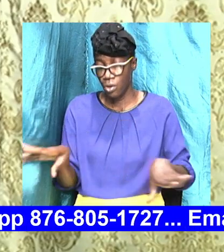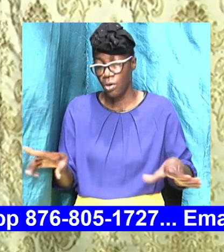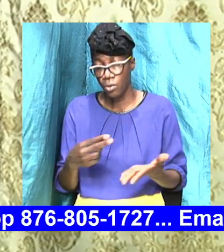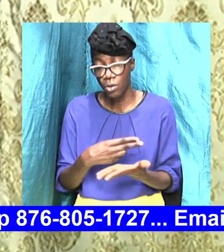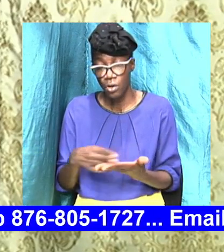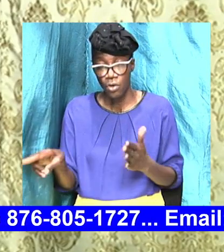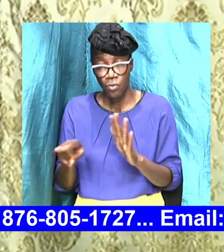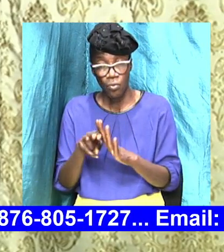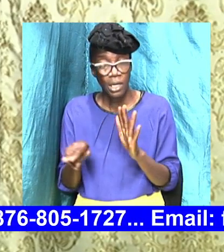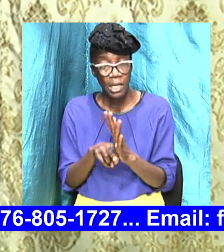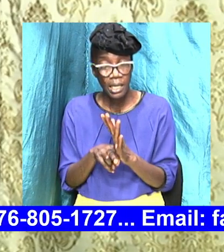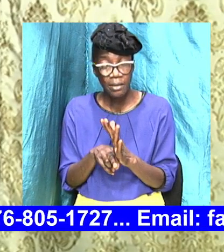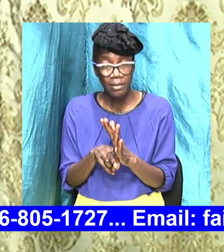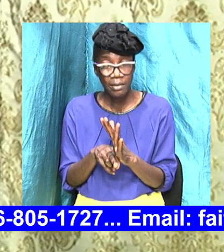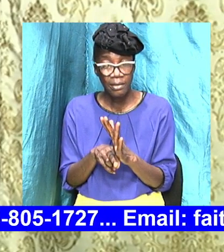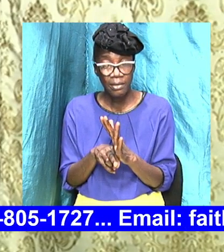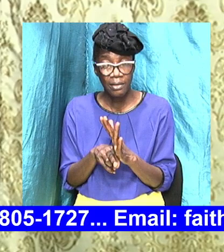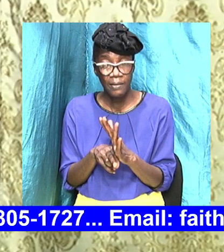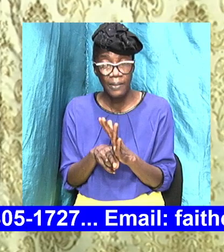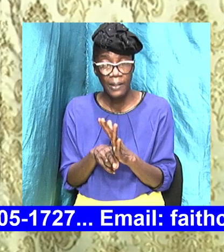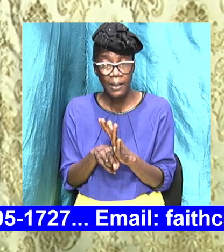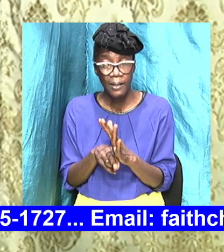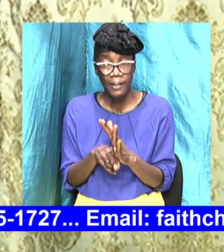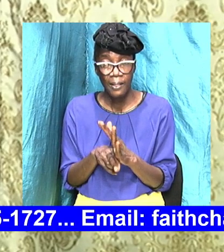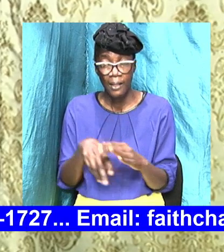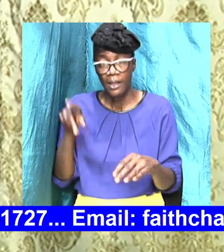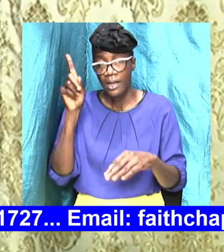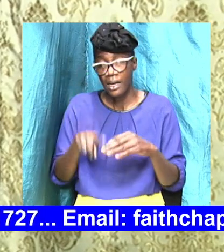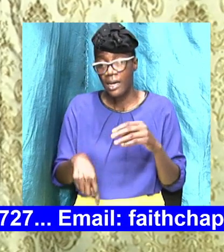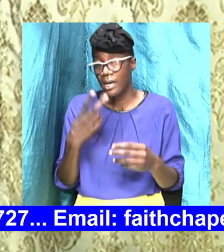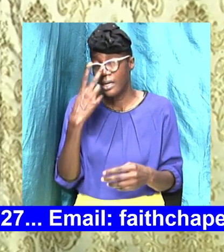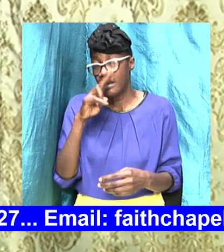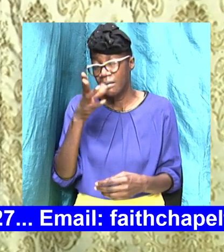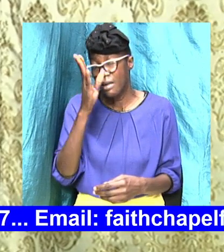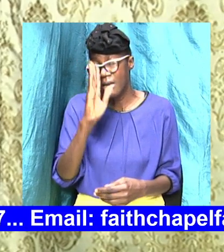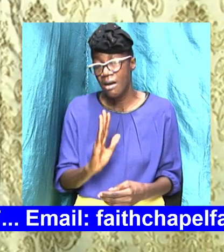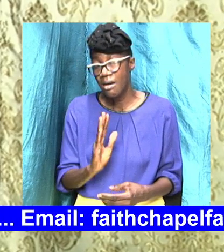say follow peace and holiness. And without that, you can't see God.